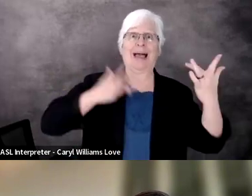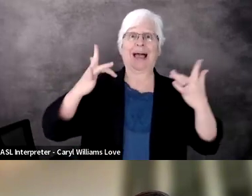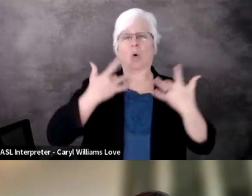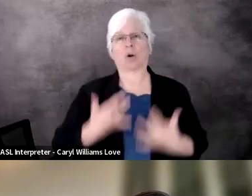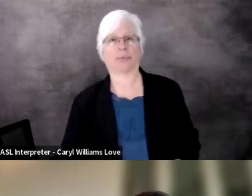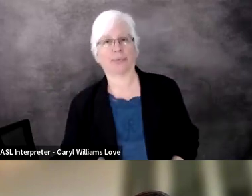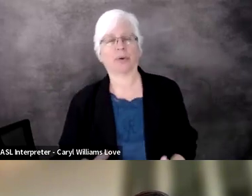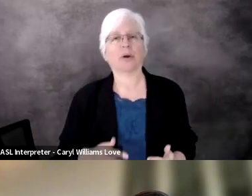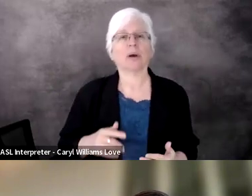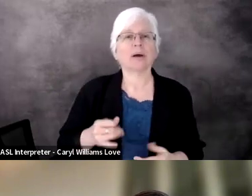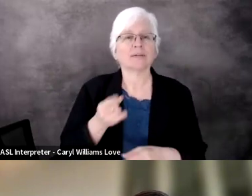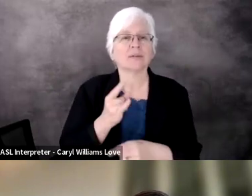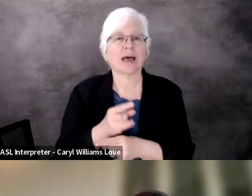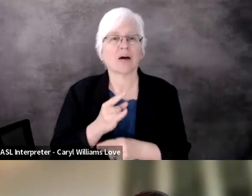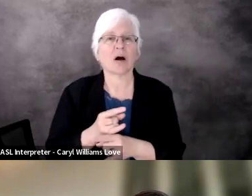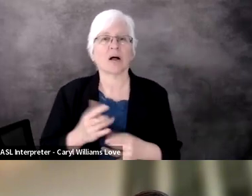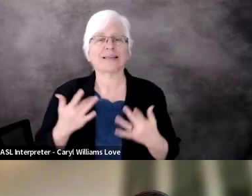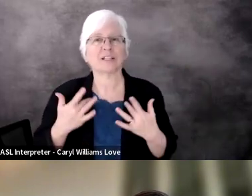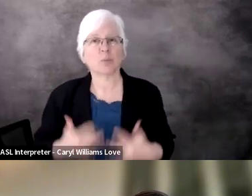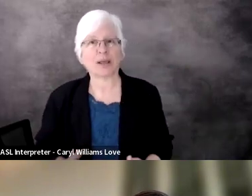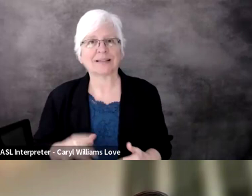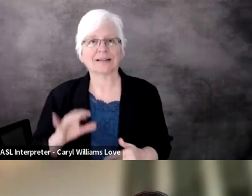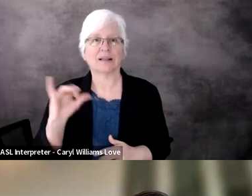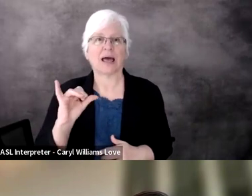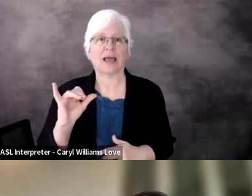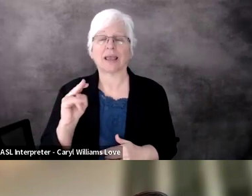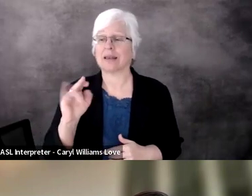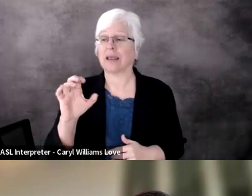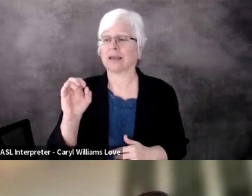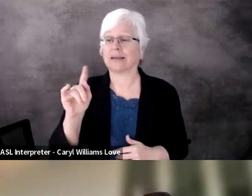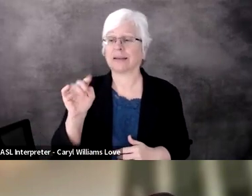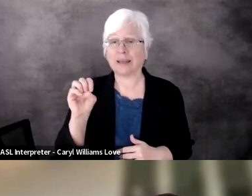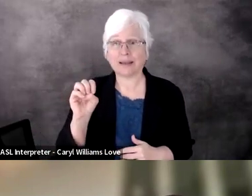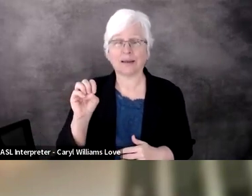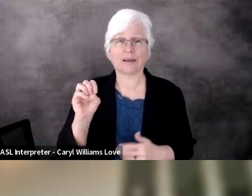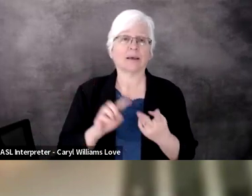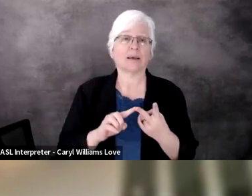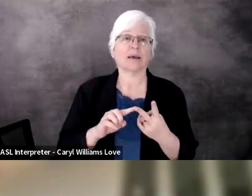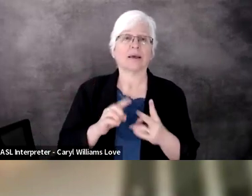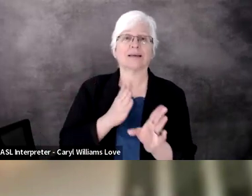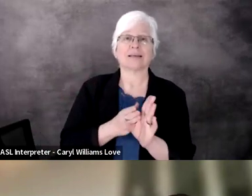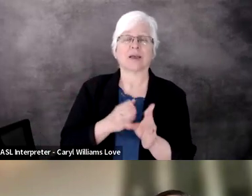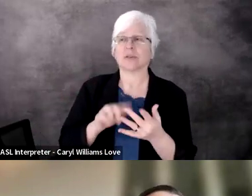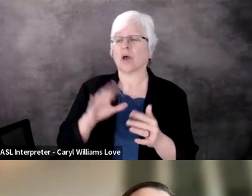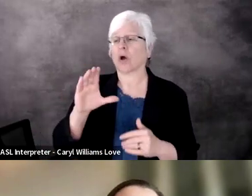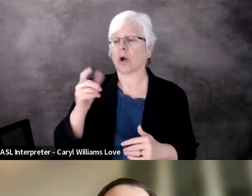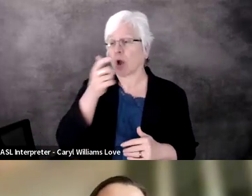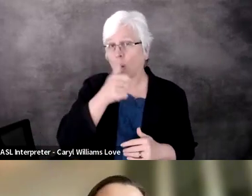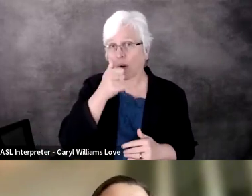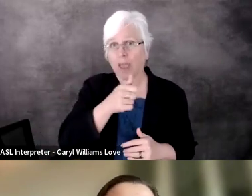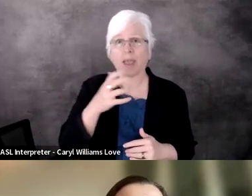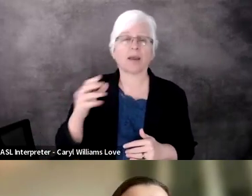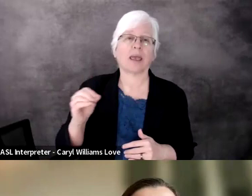those benzodiazepines, those are depressants. Things like nicotine and psychostimulants, cocaine, methamphetamine, those are